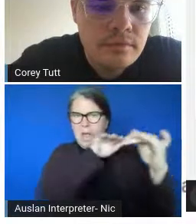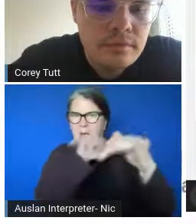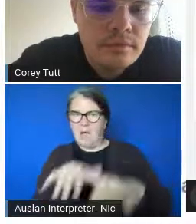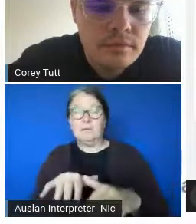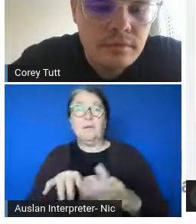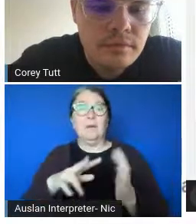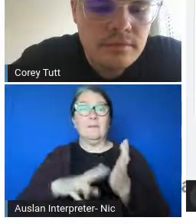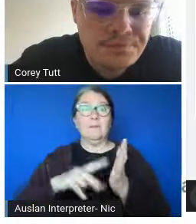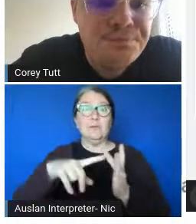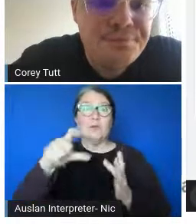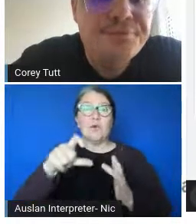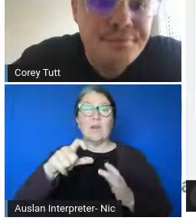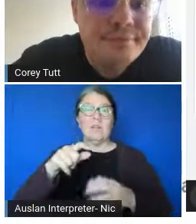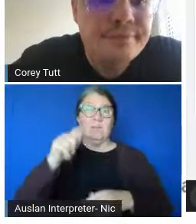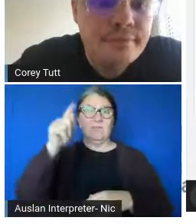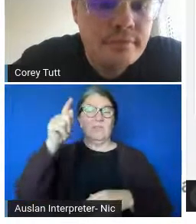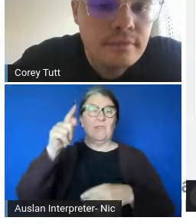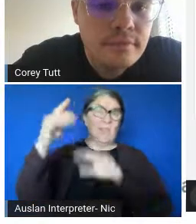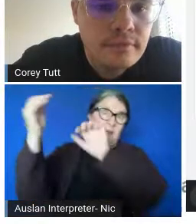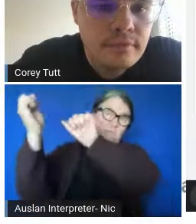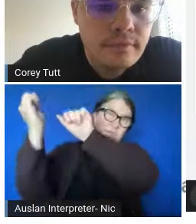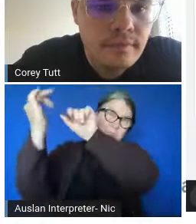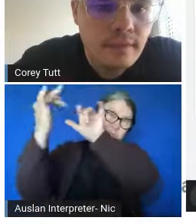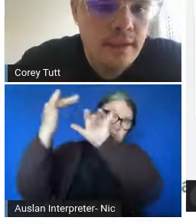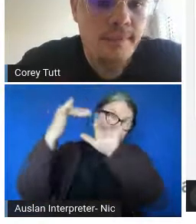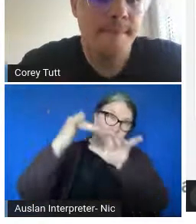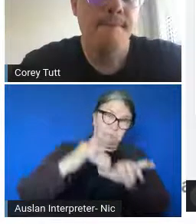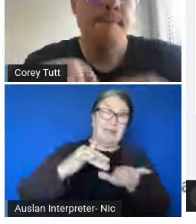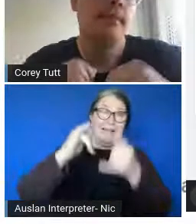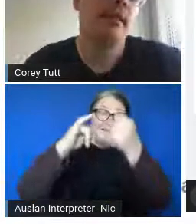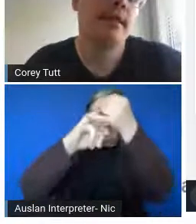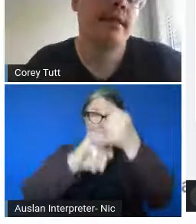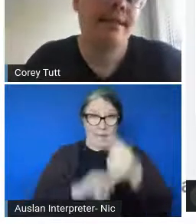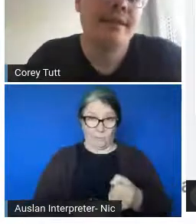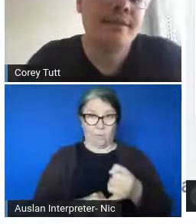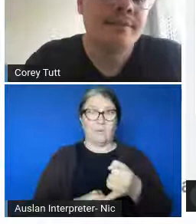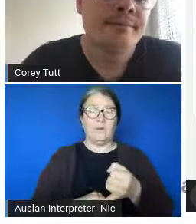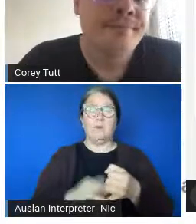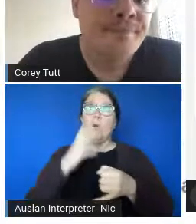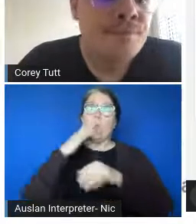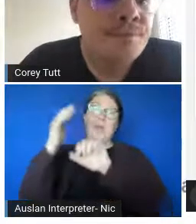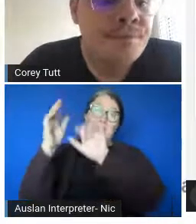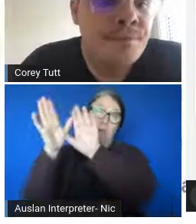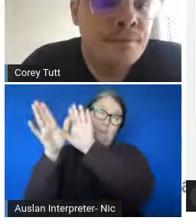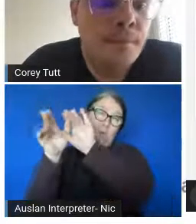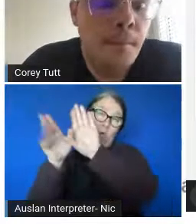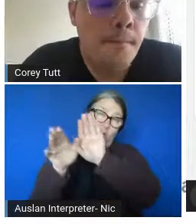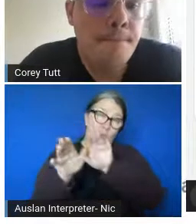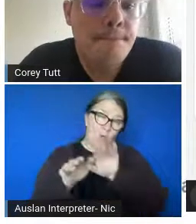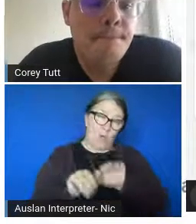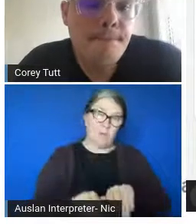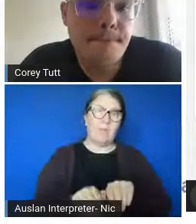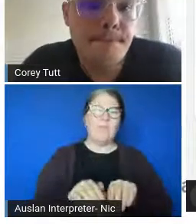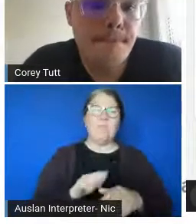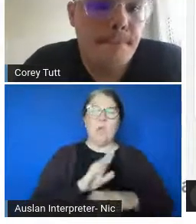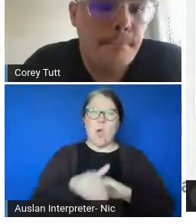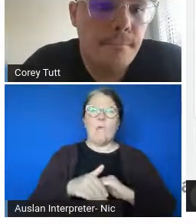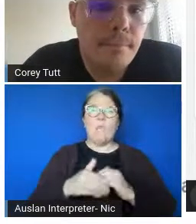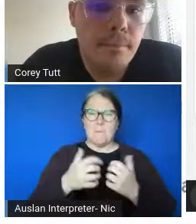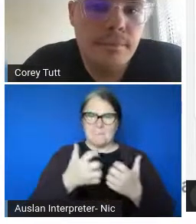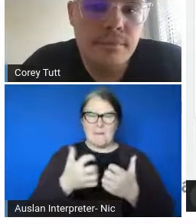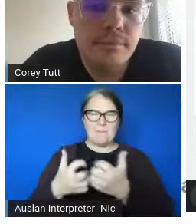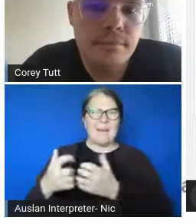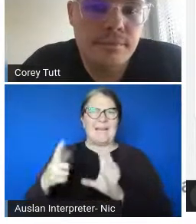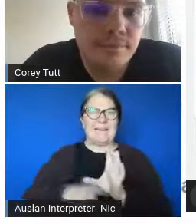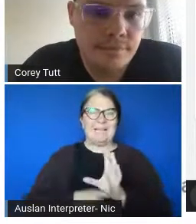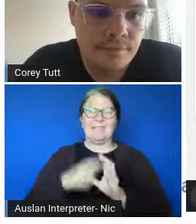migrate south. And as they come south, suddenly they were arriving, not suddenly, but over a number of years, arriving later and